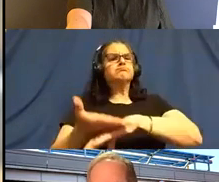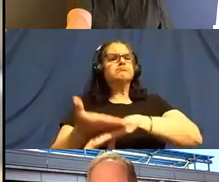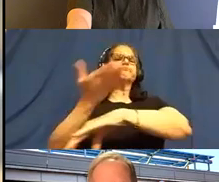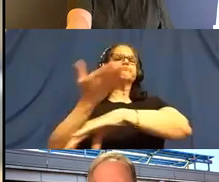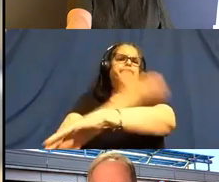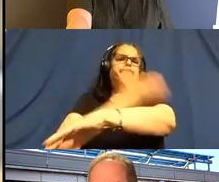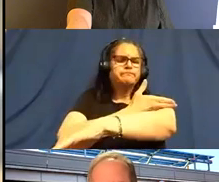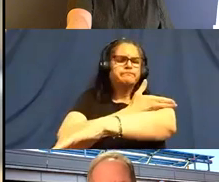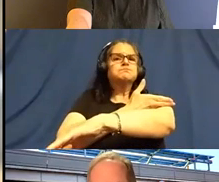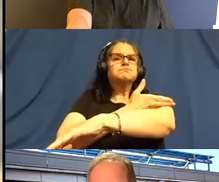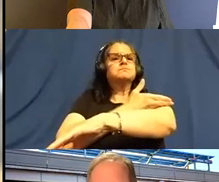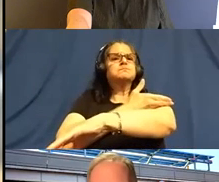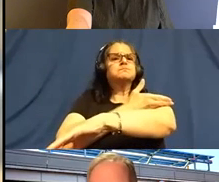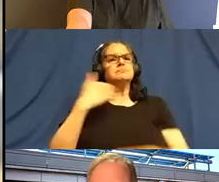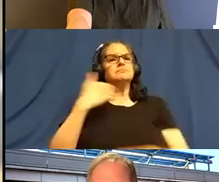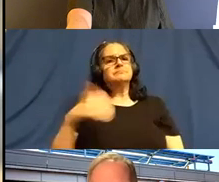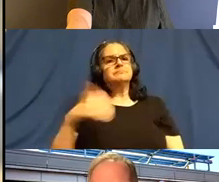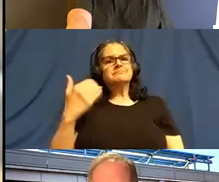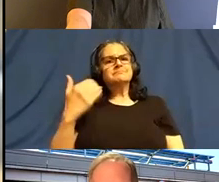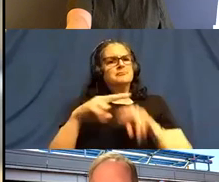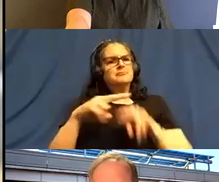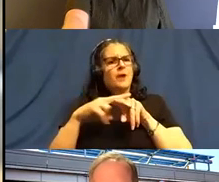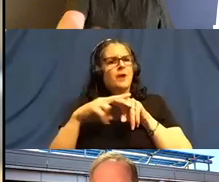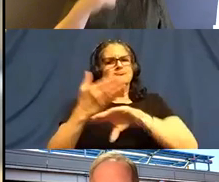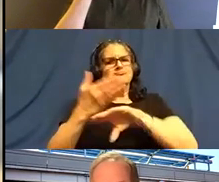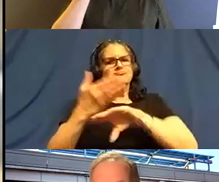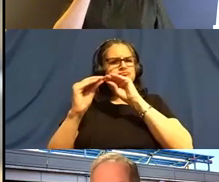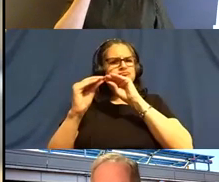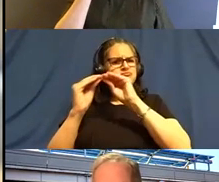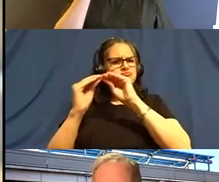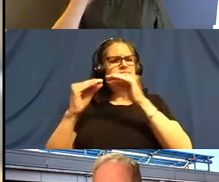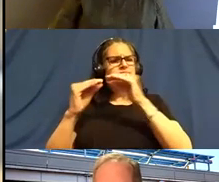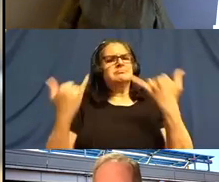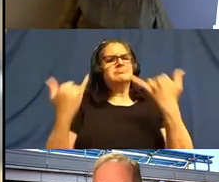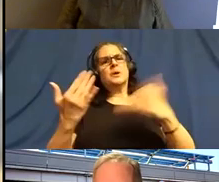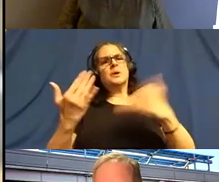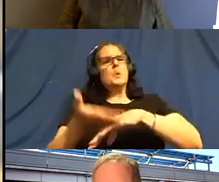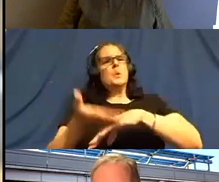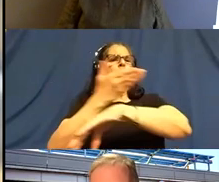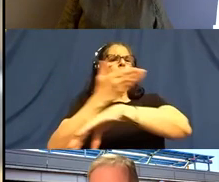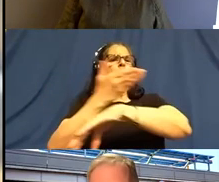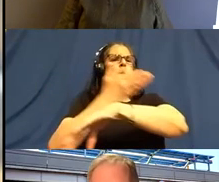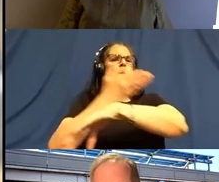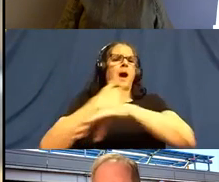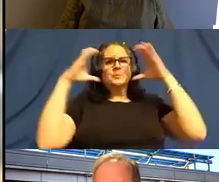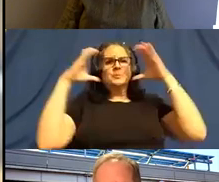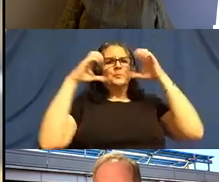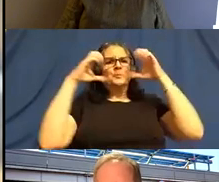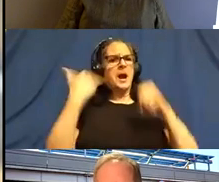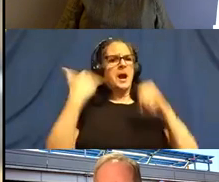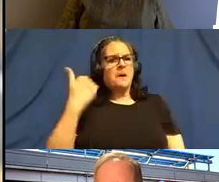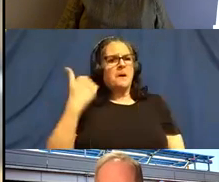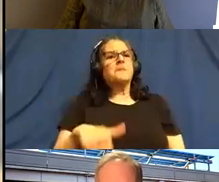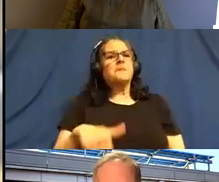was blew all my expectations, and so that's why I believe that our next step with this